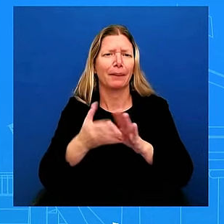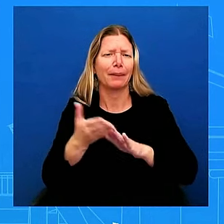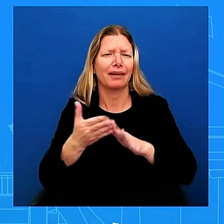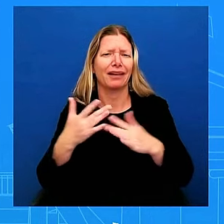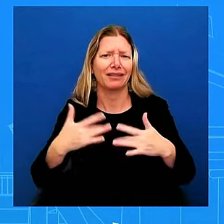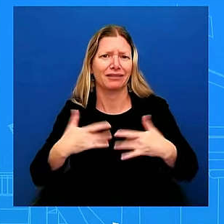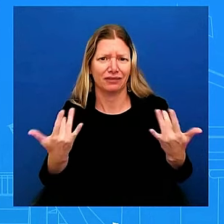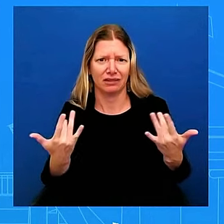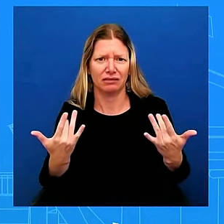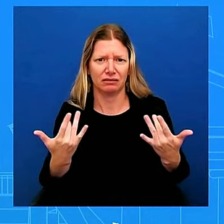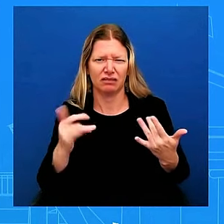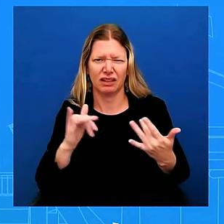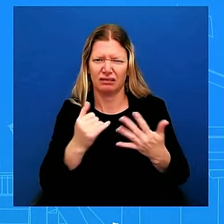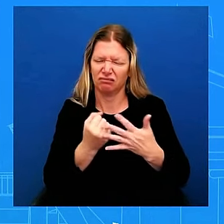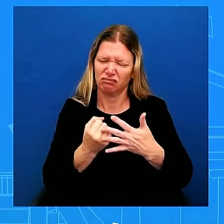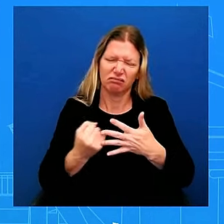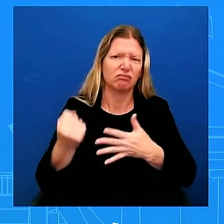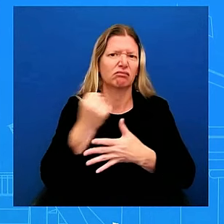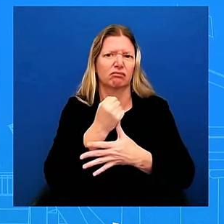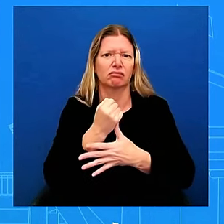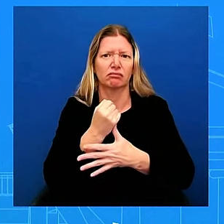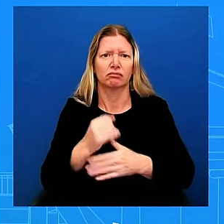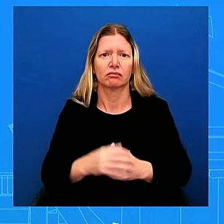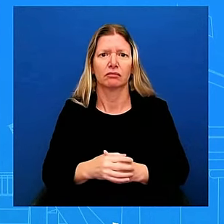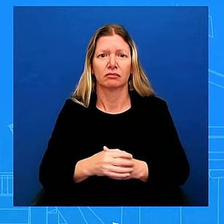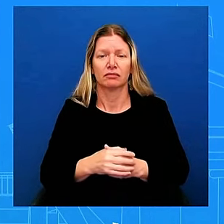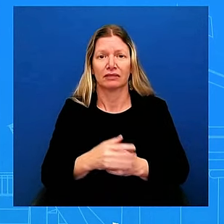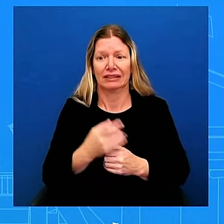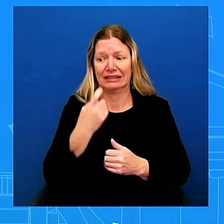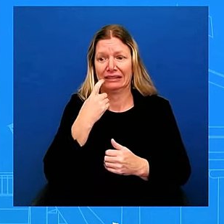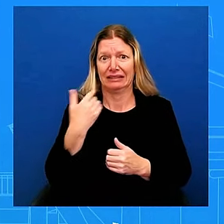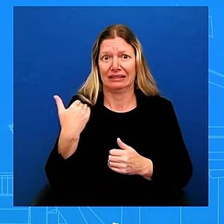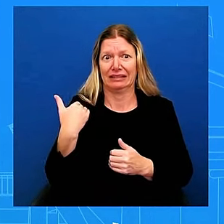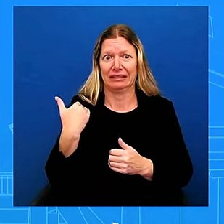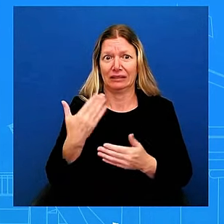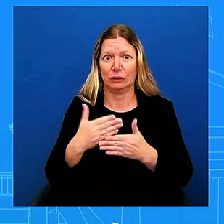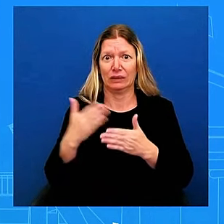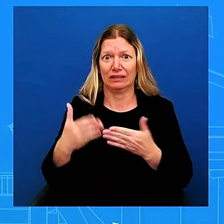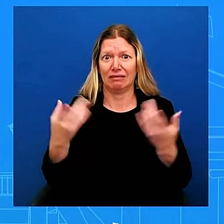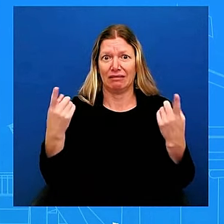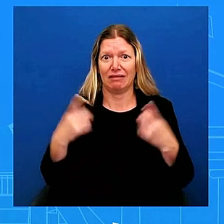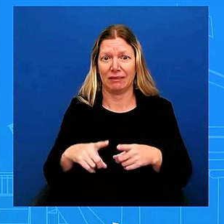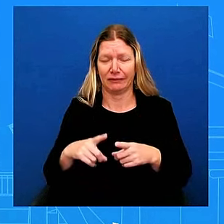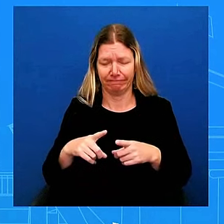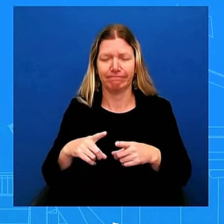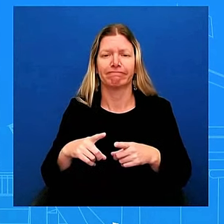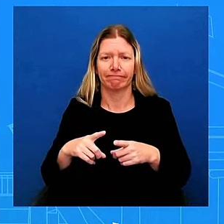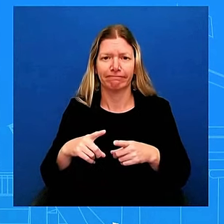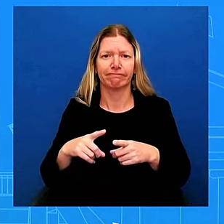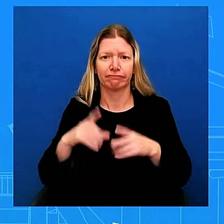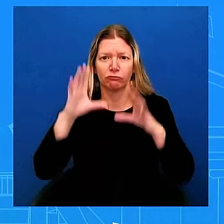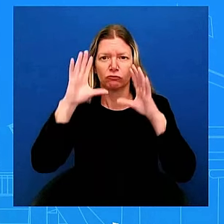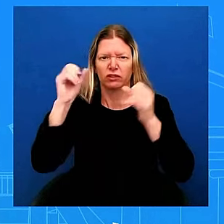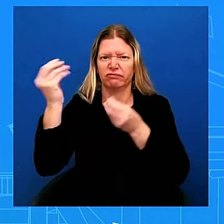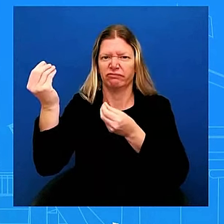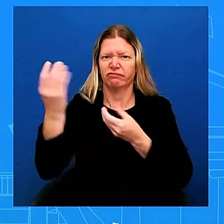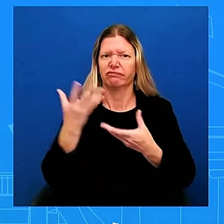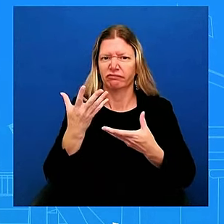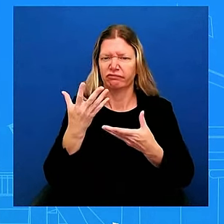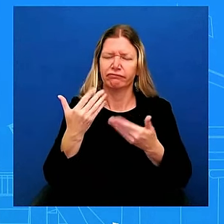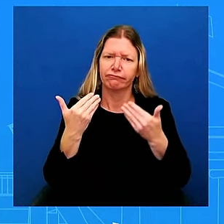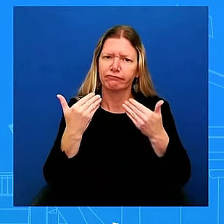this weekend's events, the President has directed me to work with the Secret Service to provide protection to